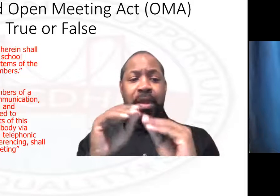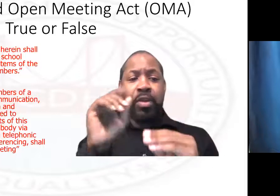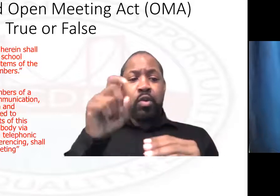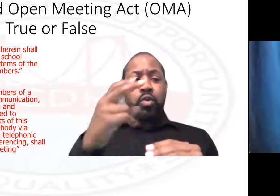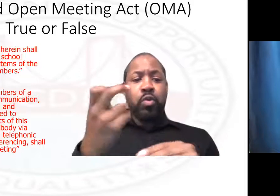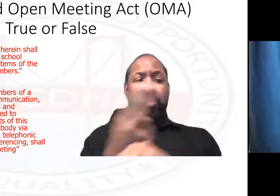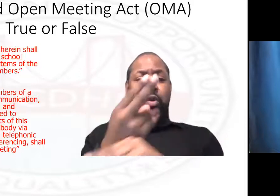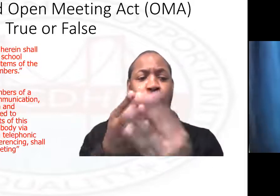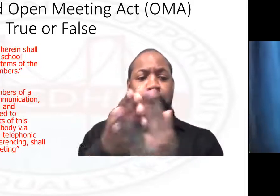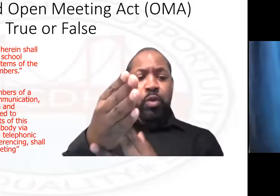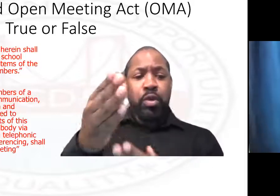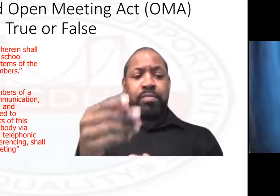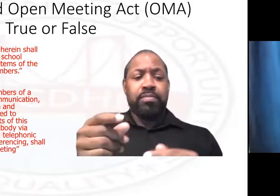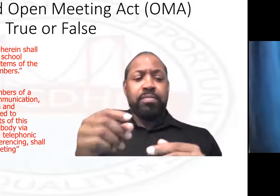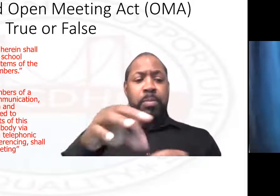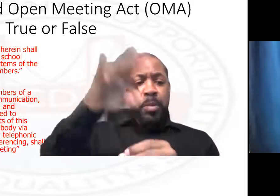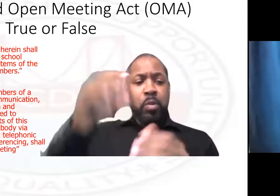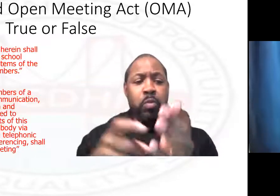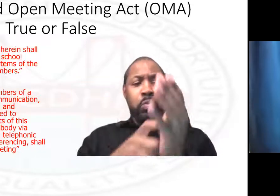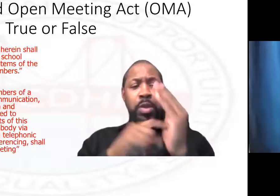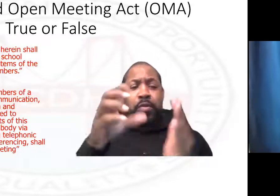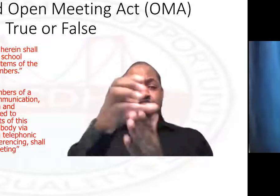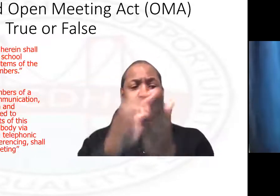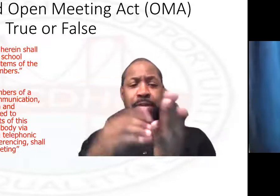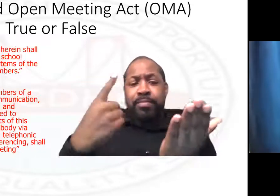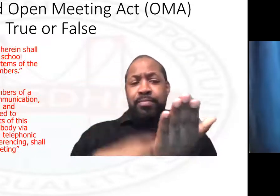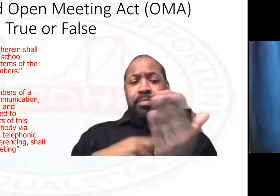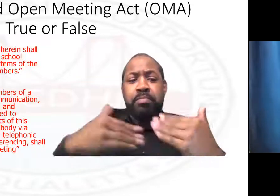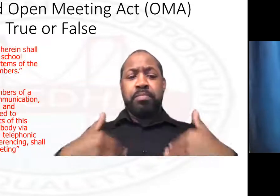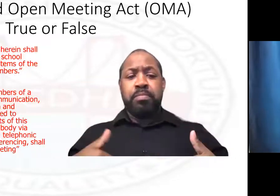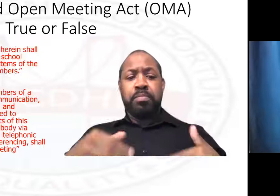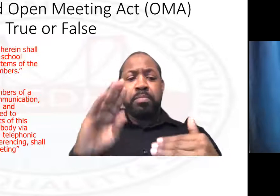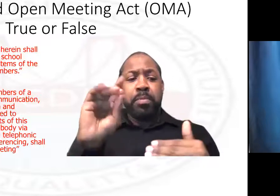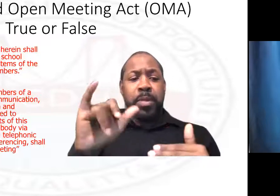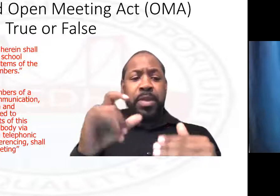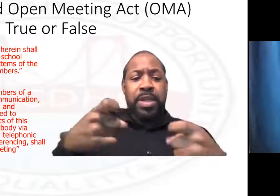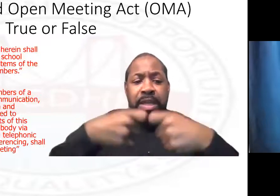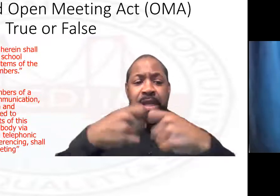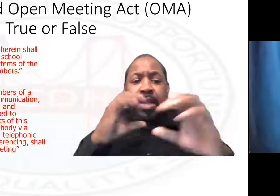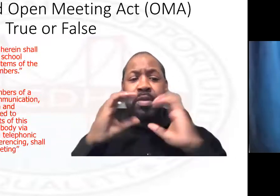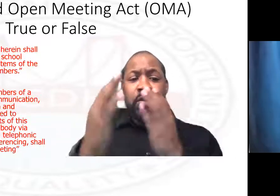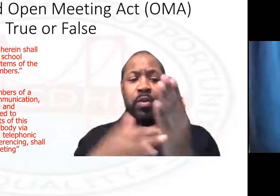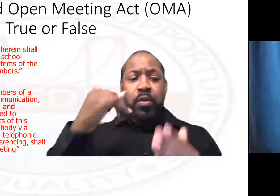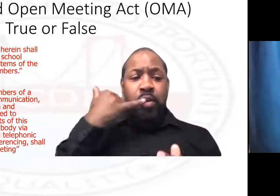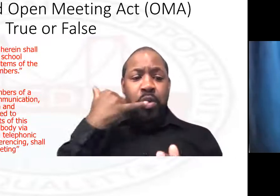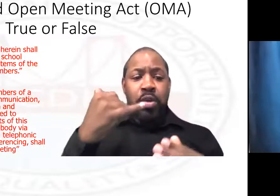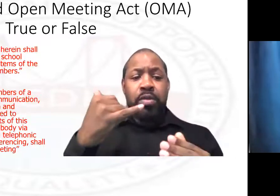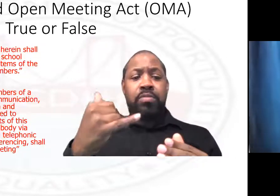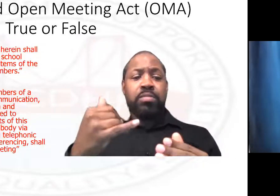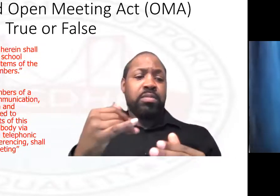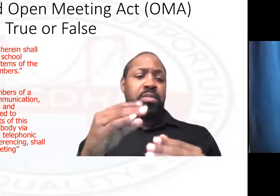including telephonic communication and telephone conferencing, shall be used to circumvent the spirit of requirements of this chapter.